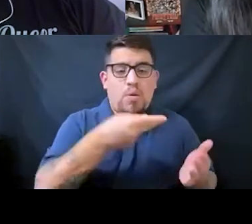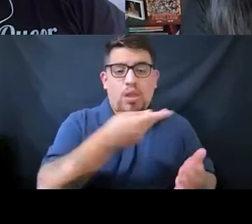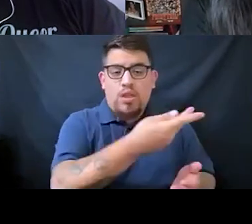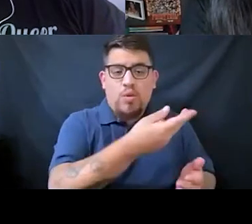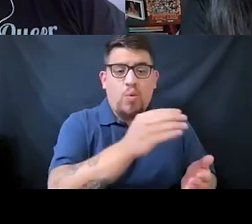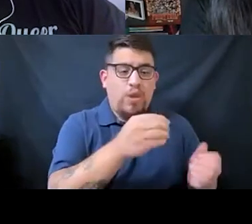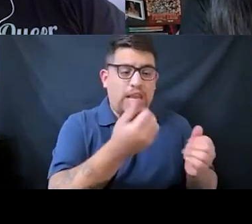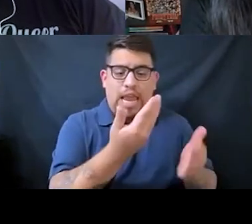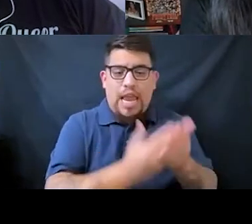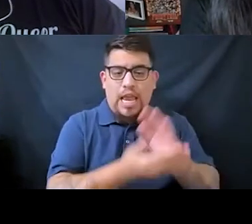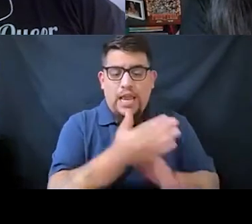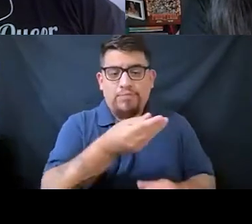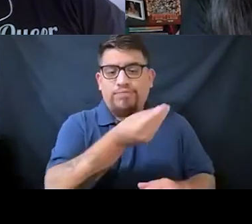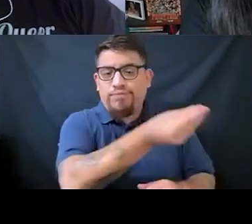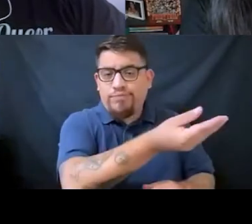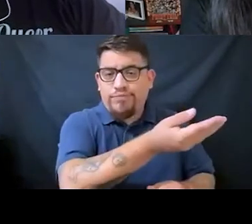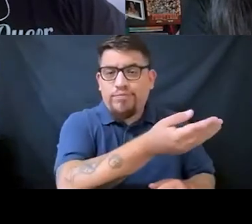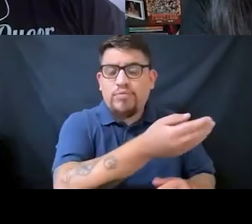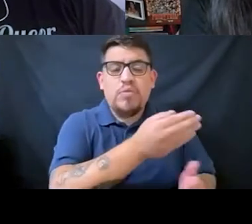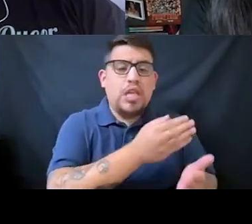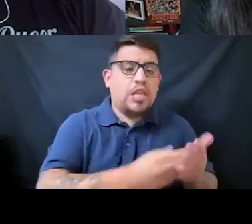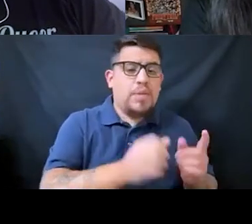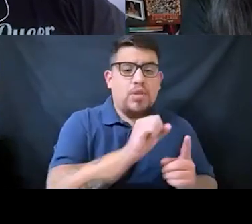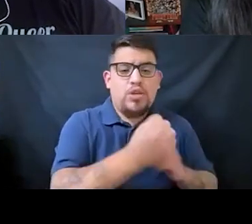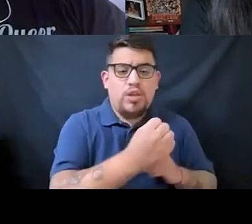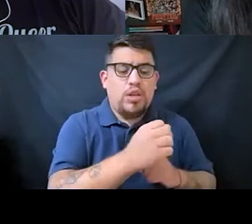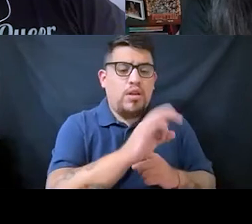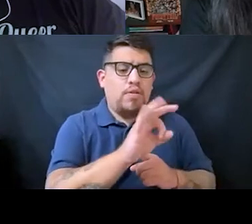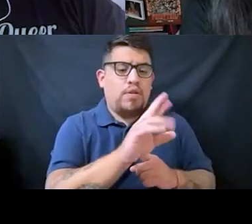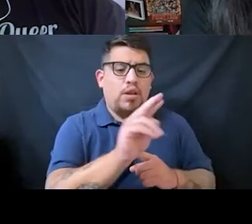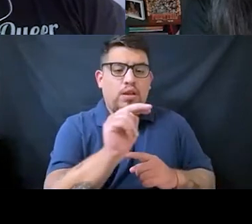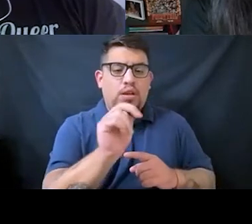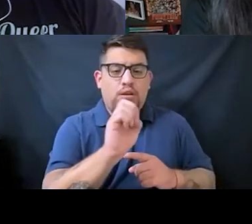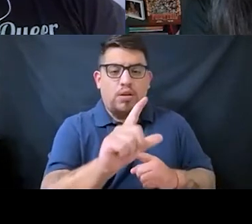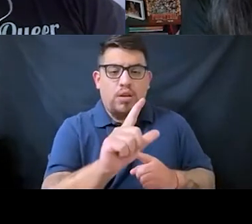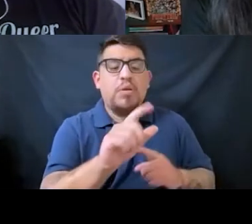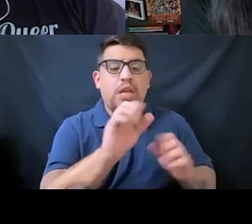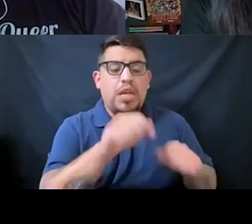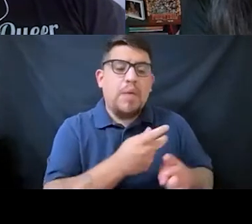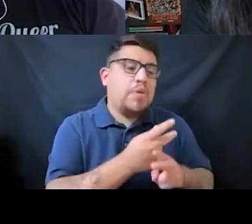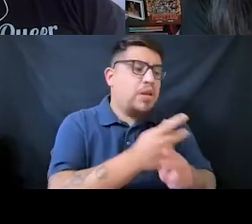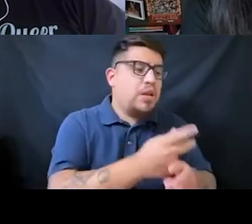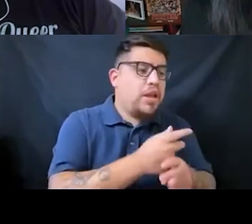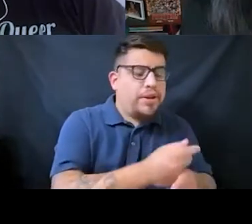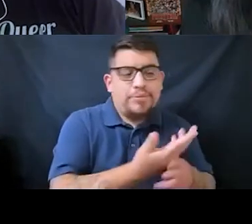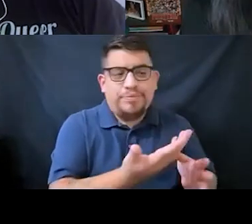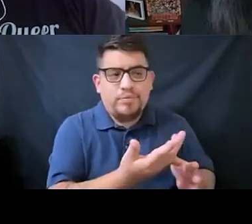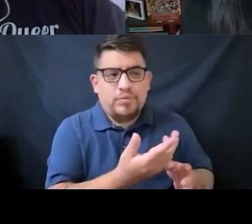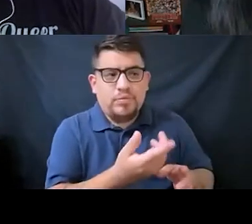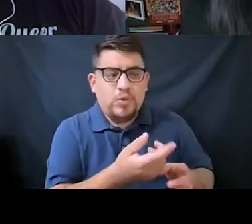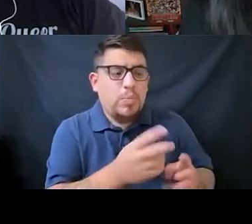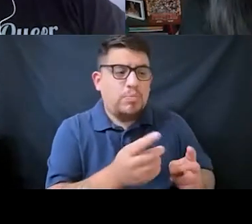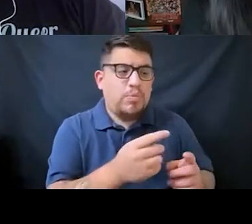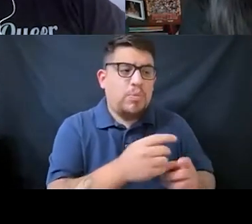hands, and in some cases a funnel. Encouragers can be nurturing or disciplinary or a combination